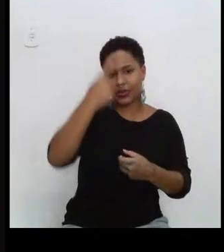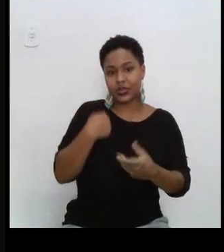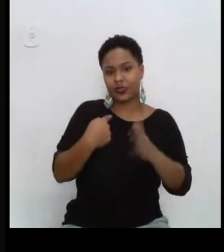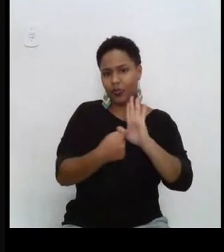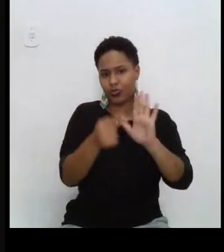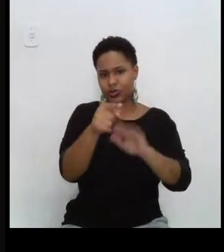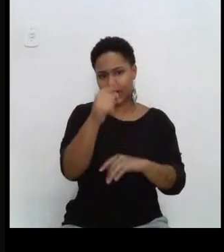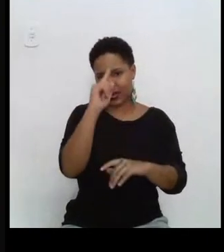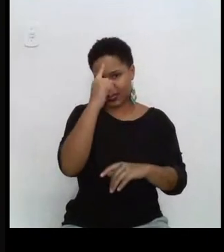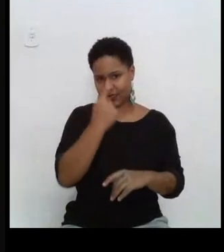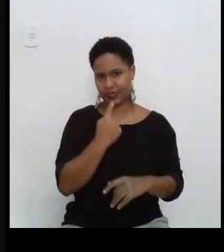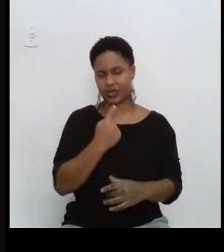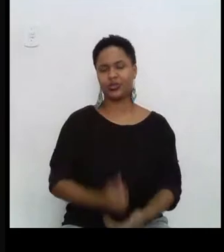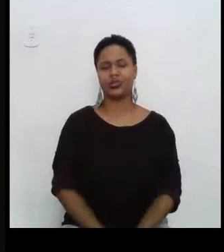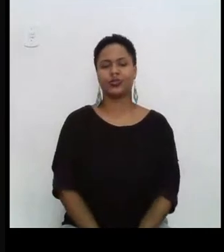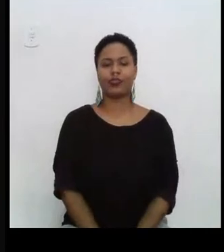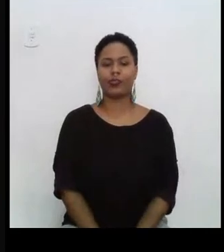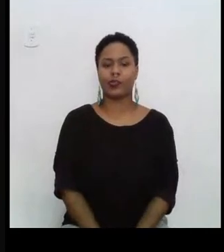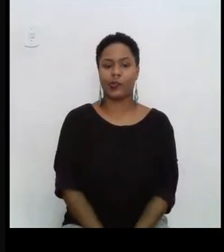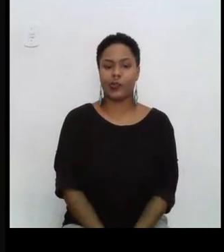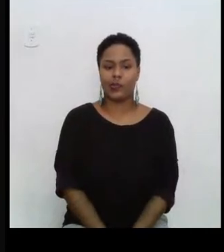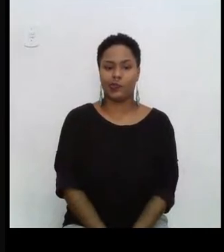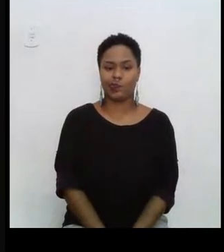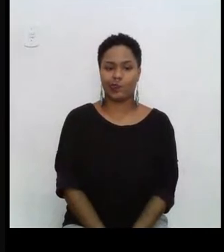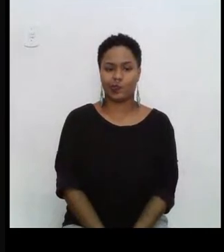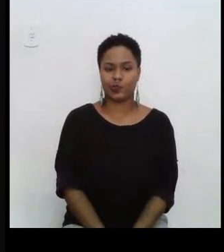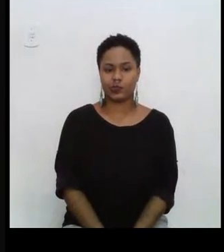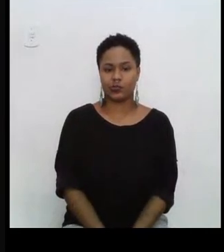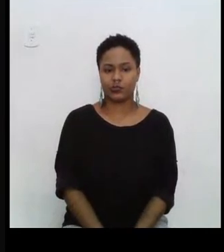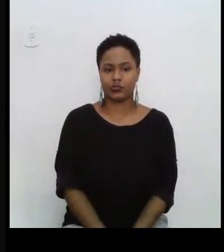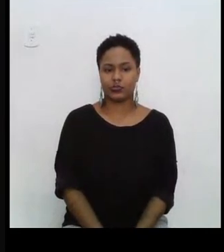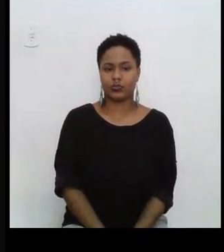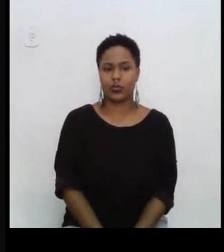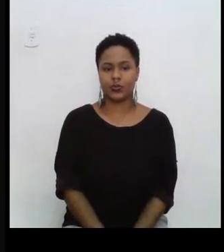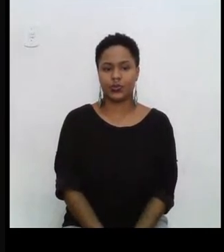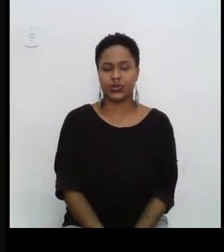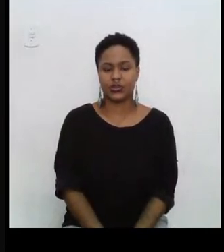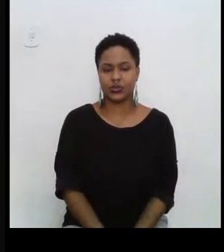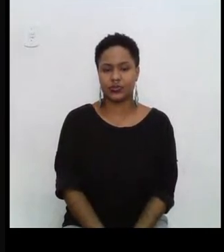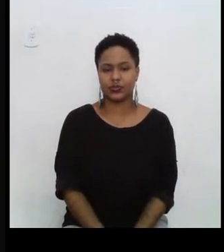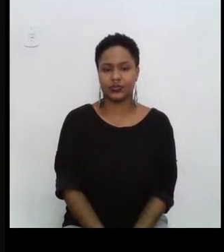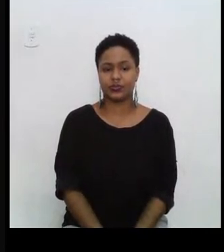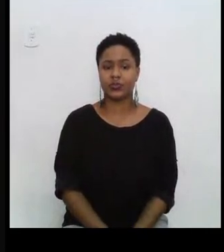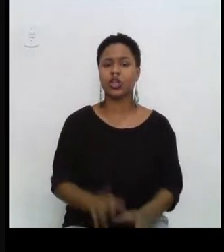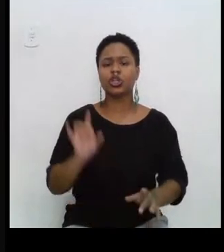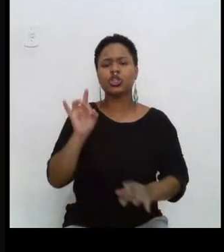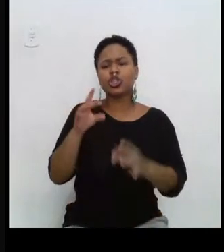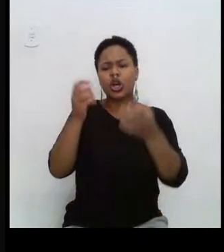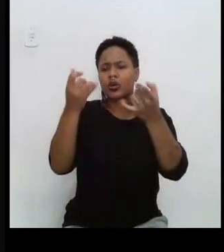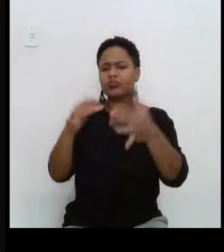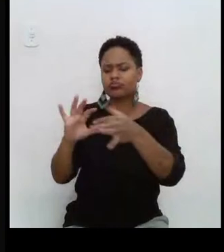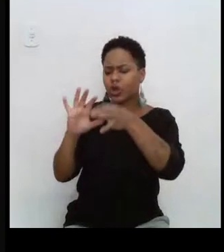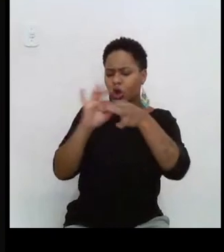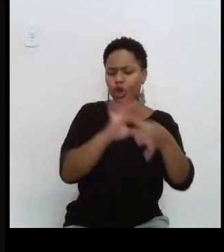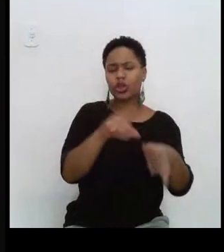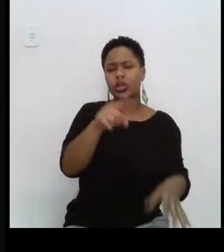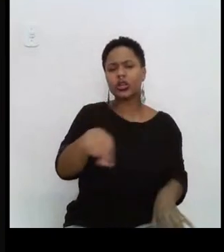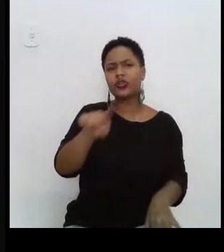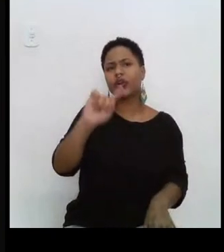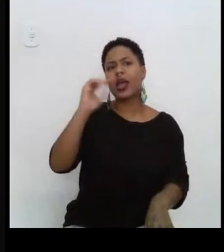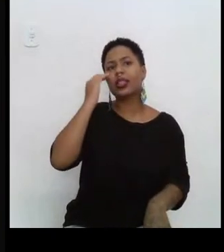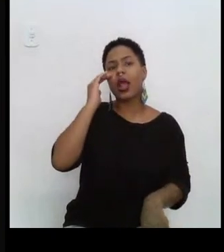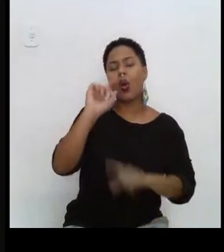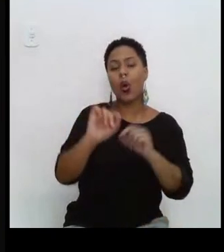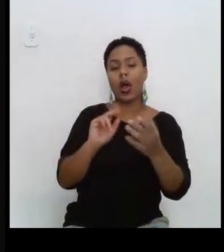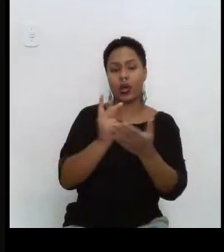Year Justin Bieber countries for What Happen to make even tos One